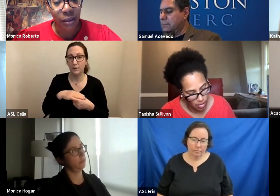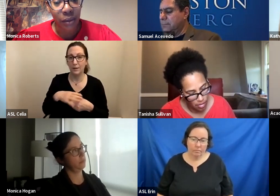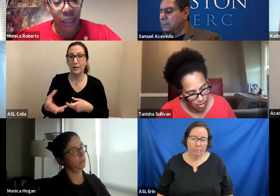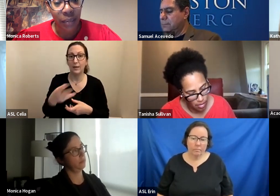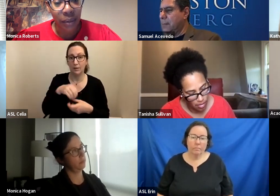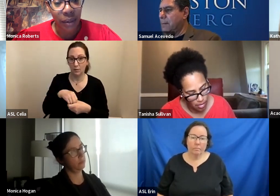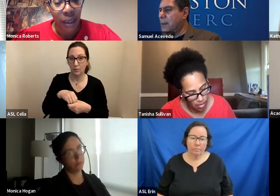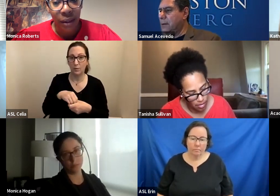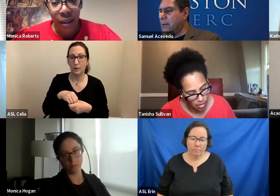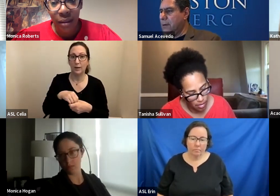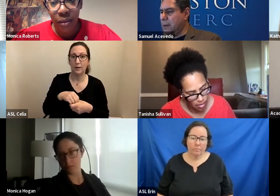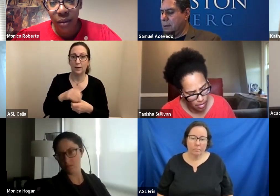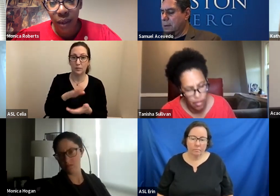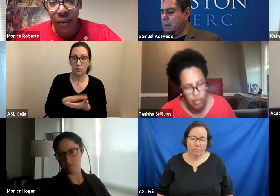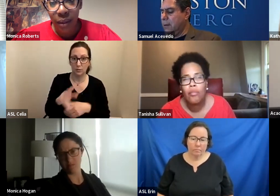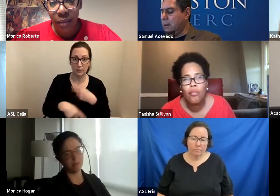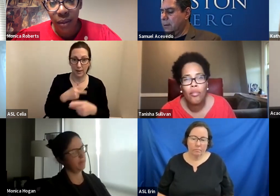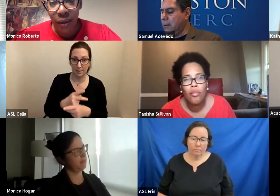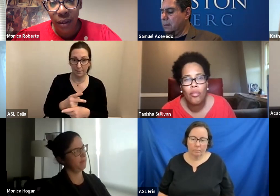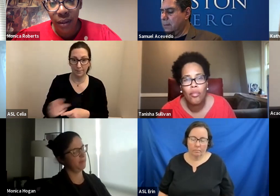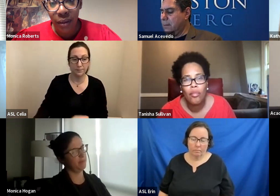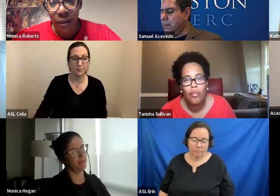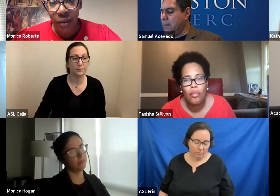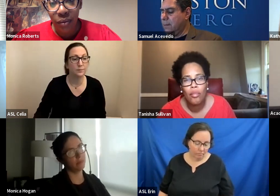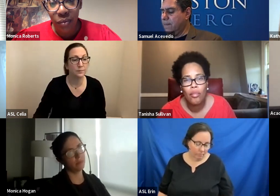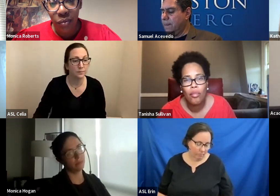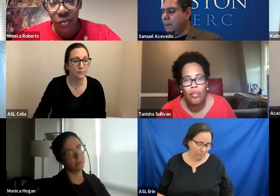including zip school type. Did we do that one today, Ms. Hogan?